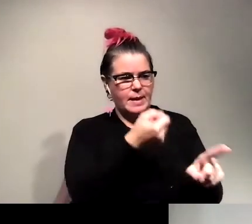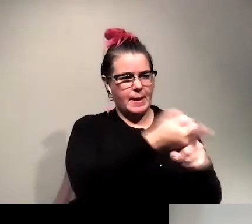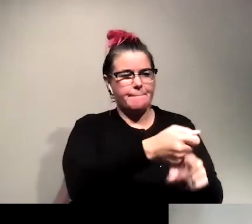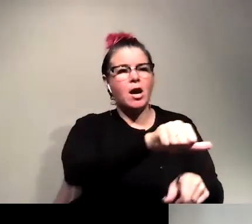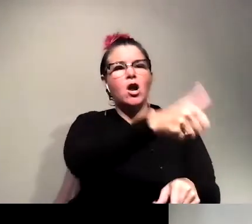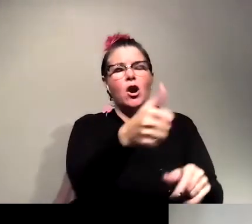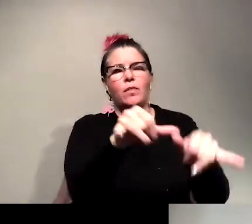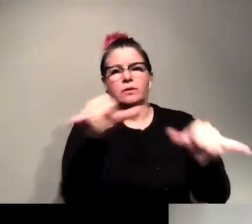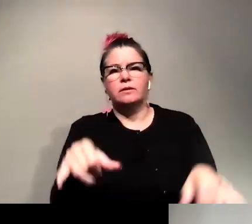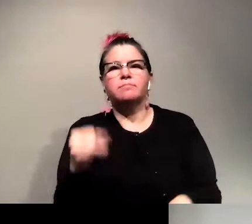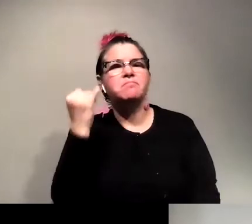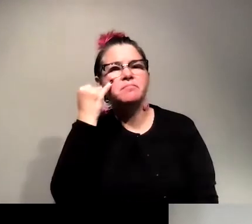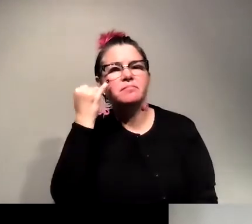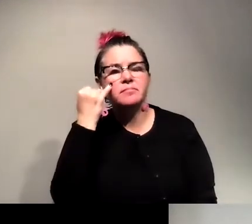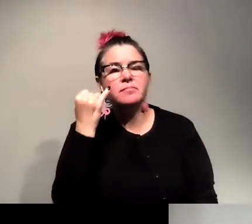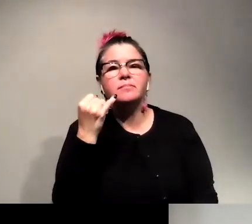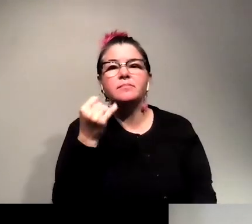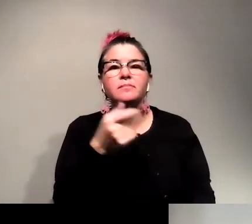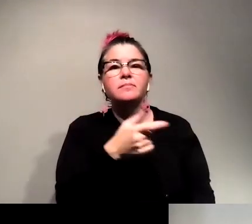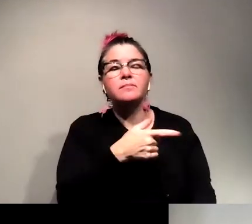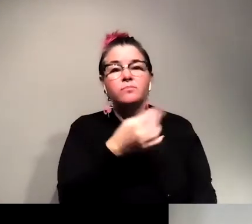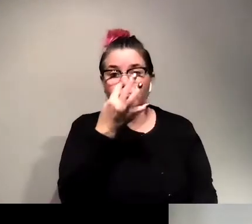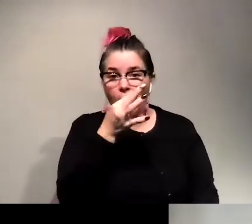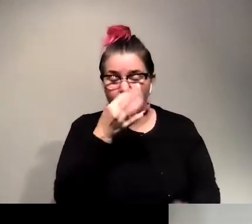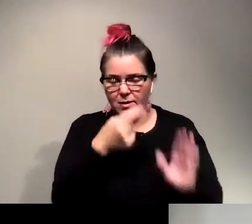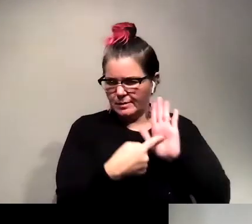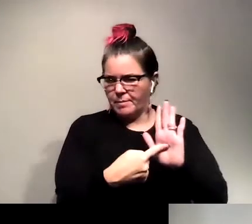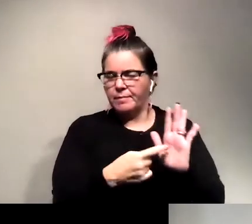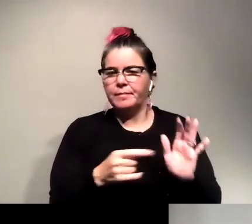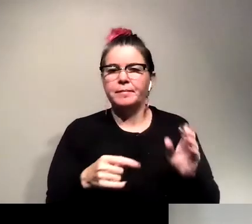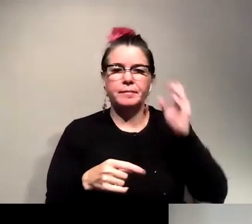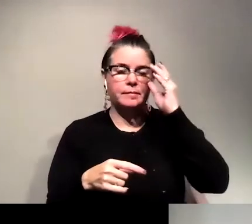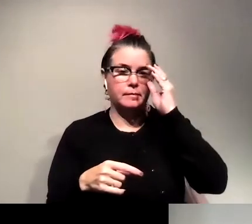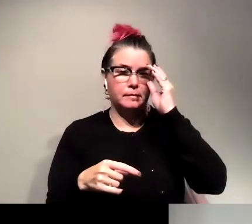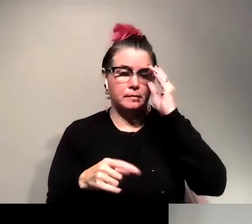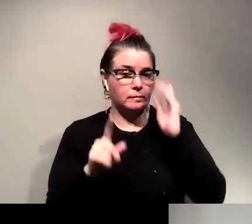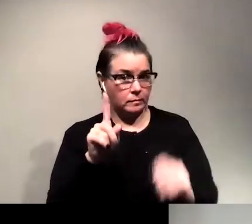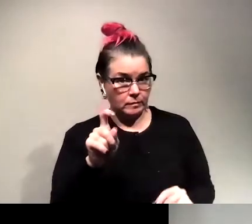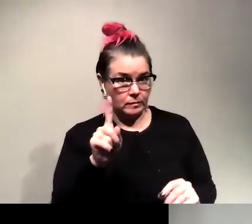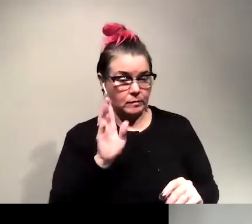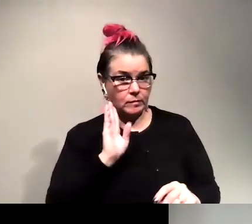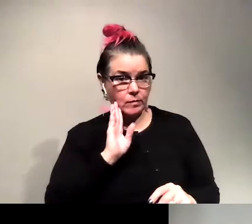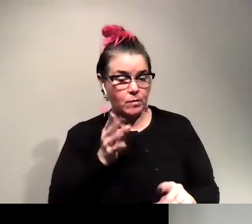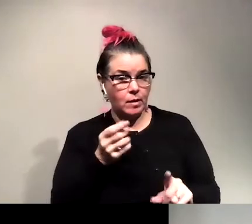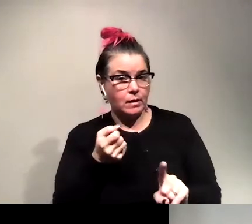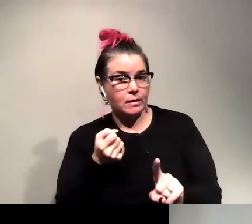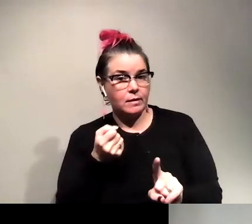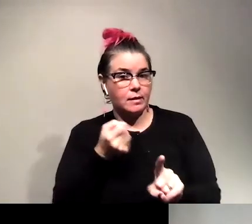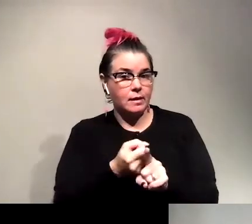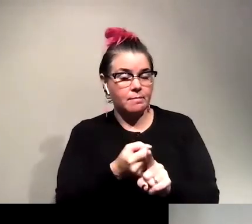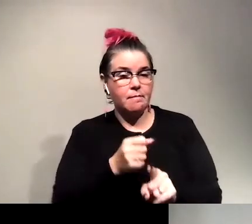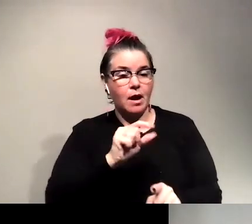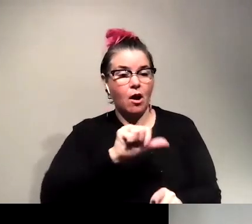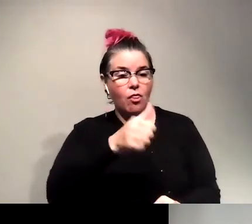have, like, let's say they're spraying strawberries, right? Example, is that directly affecting fungicide